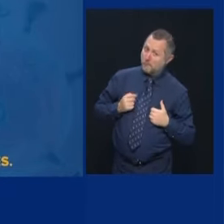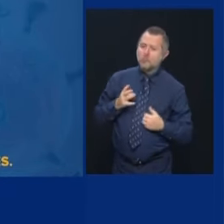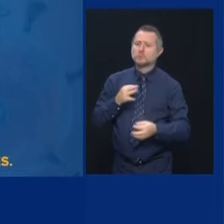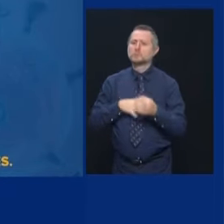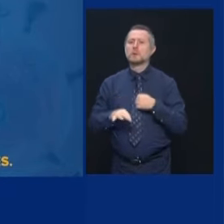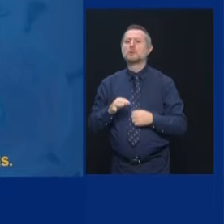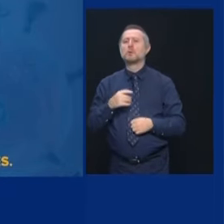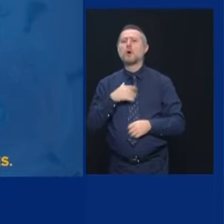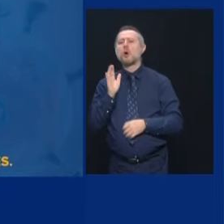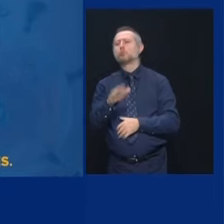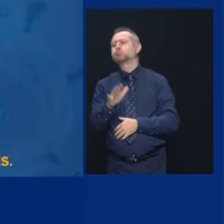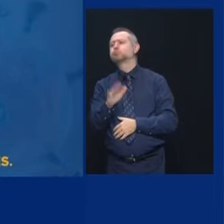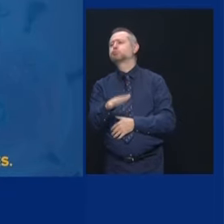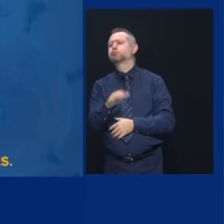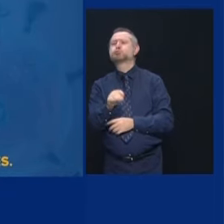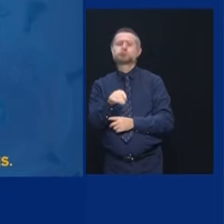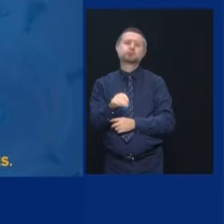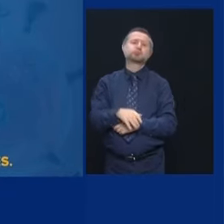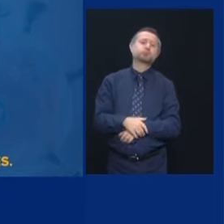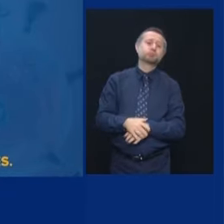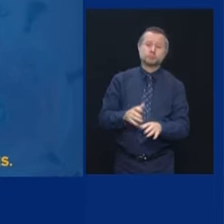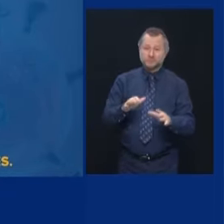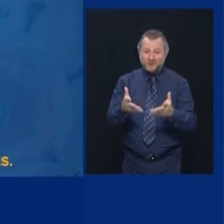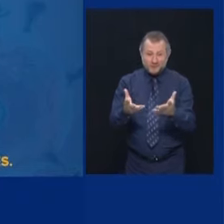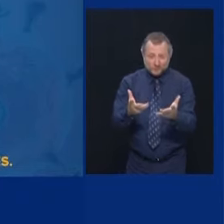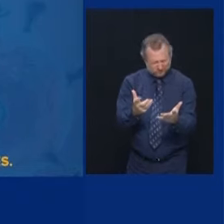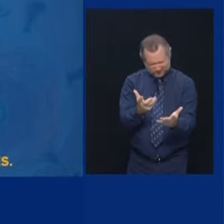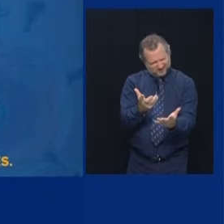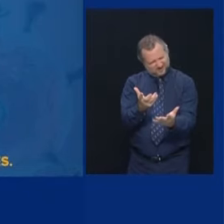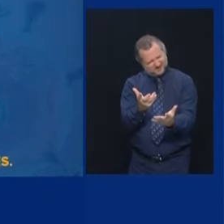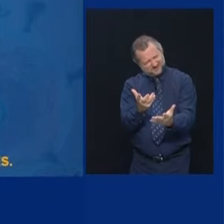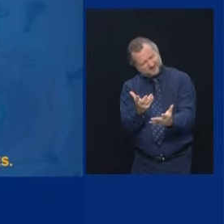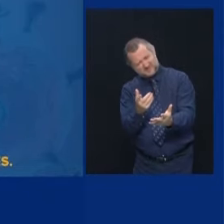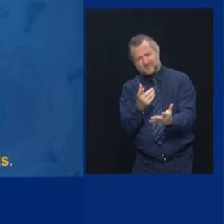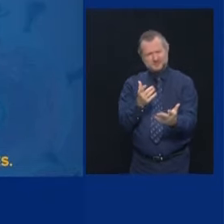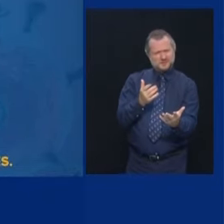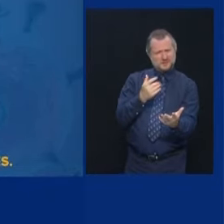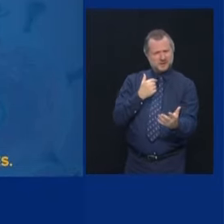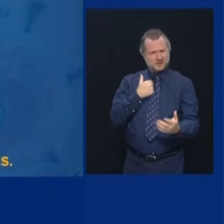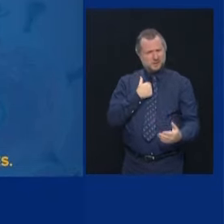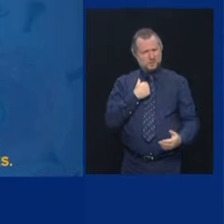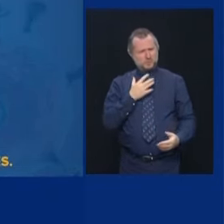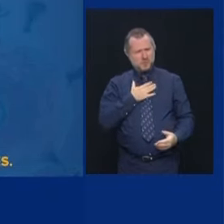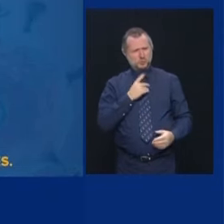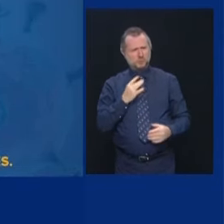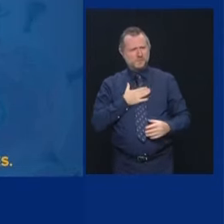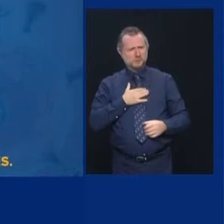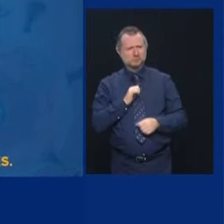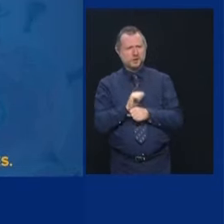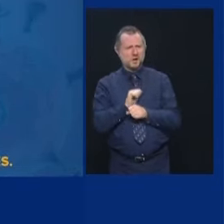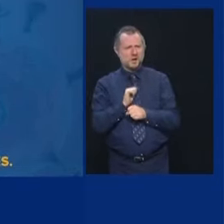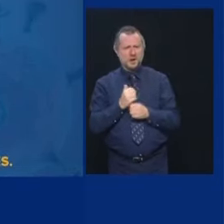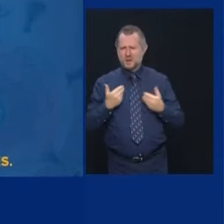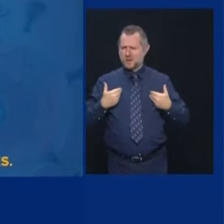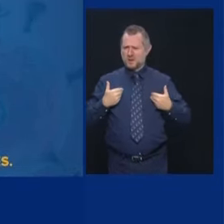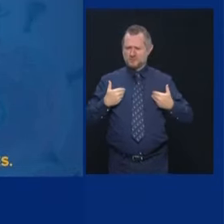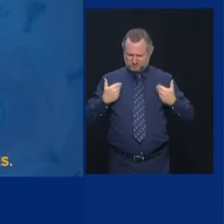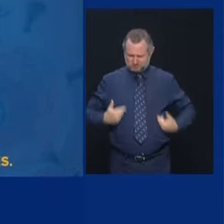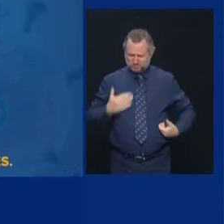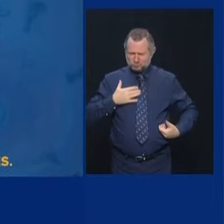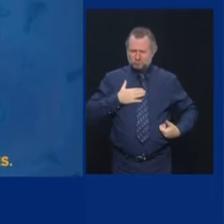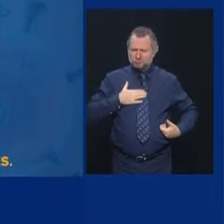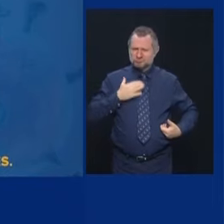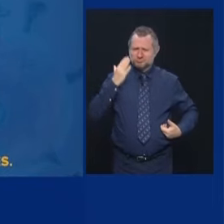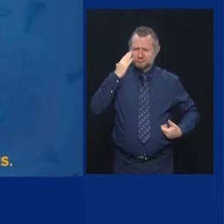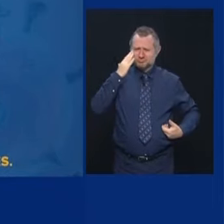me. I'm elected to do a job and be responsible, and that's what I want to do. I said from day